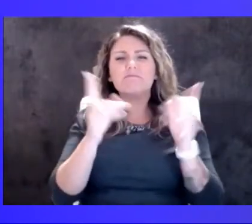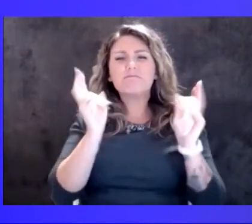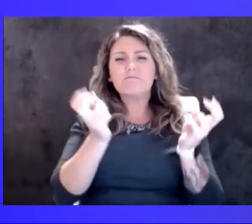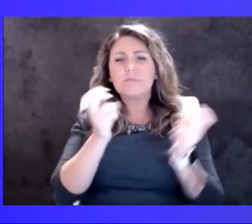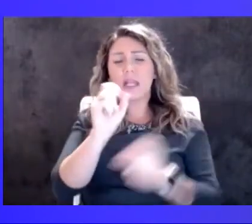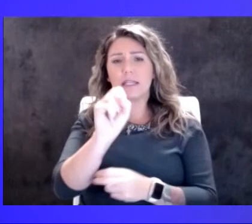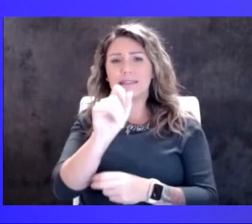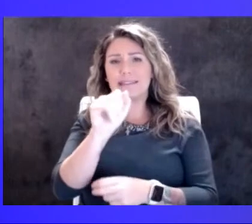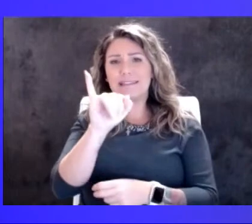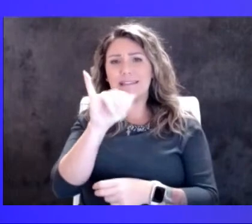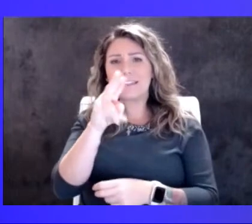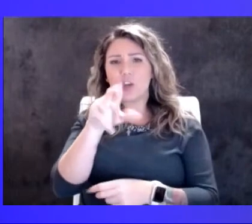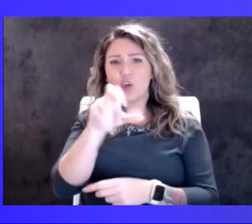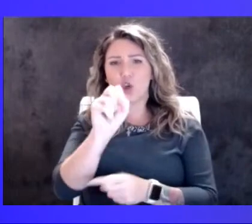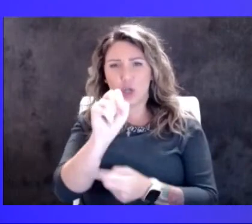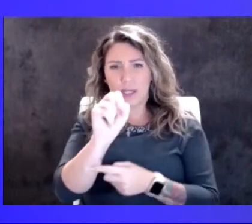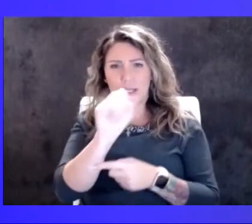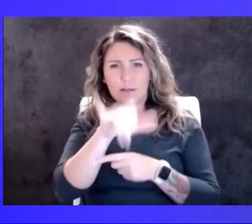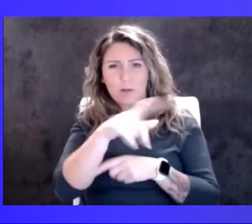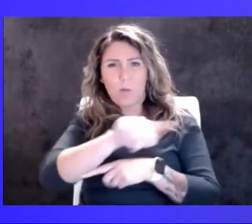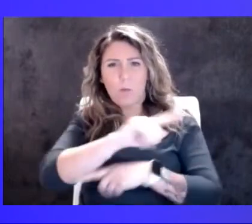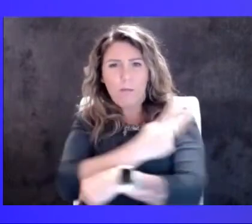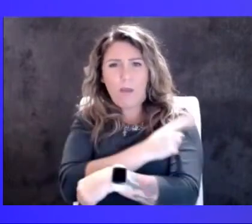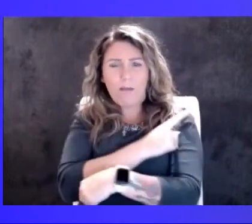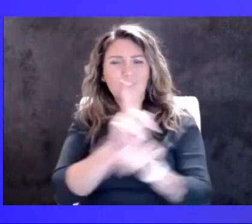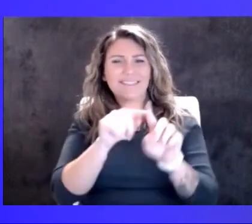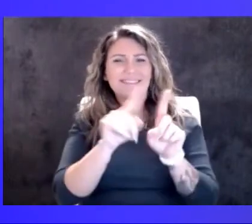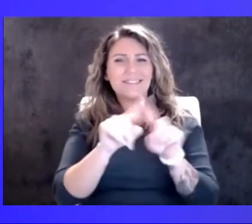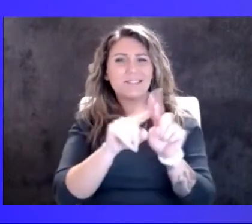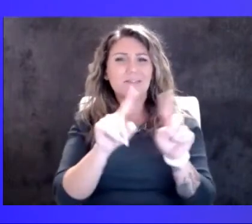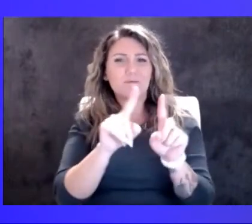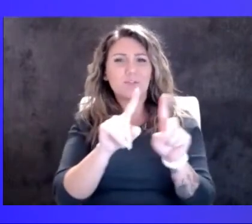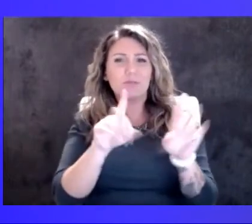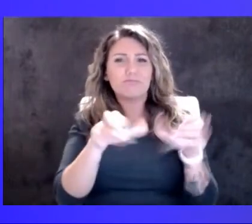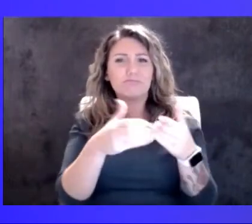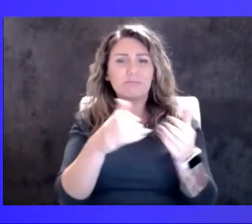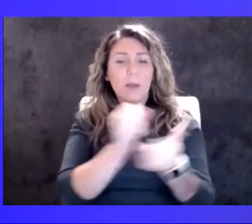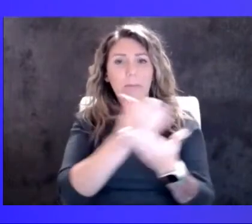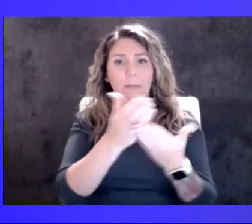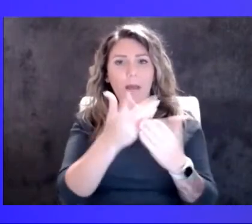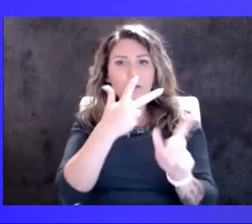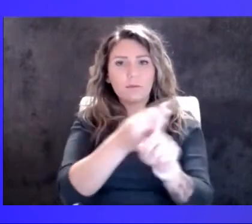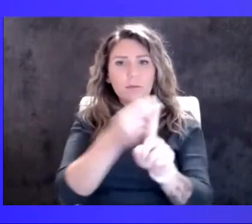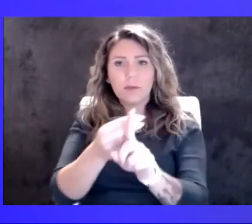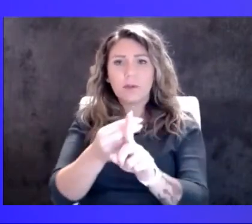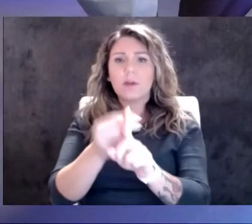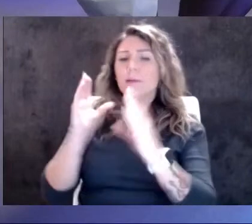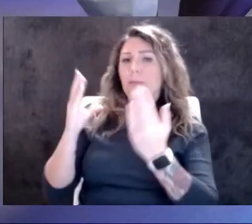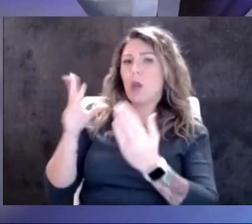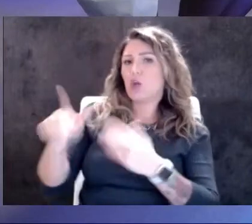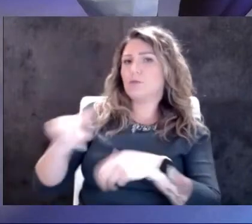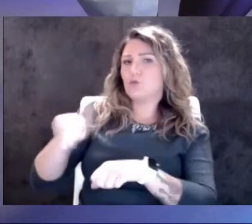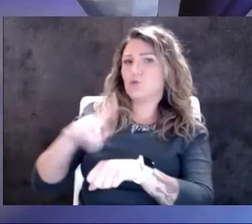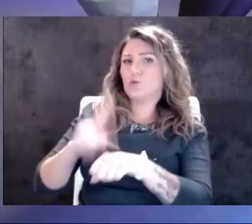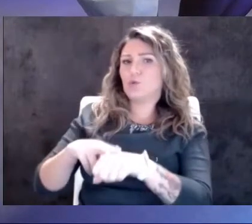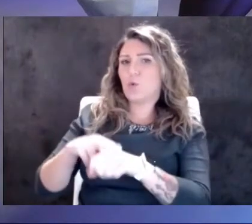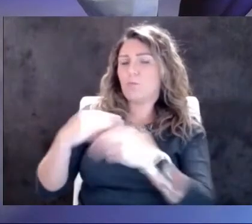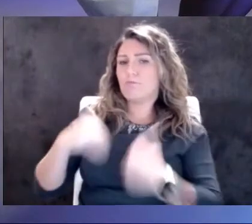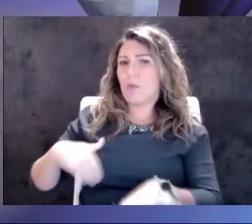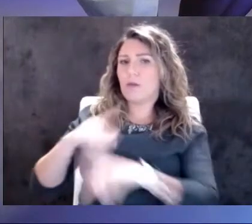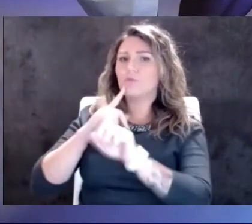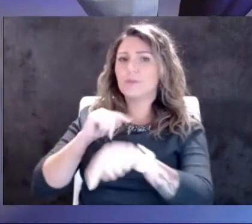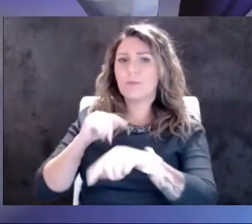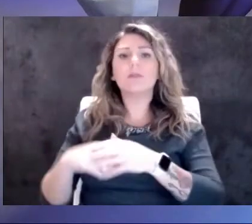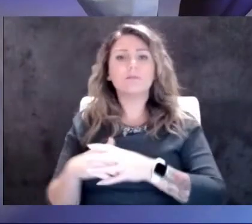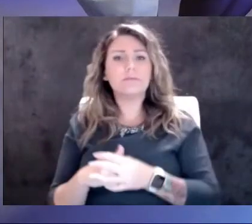different series versus patients that do have a more normal immune response. Yeah, so I think it's really important